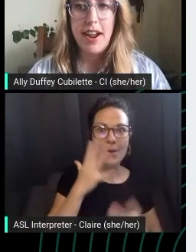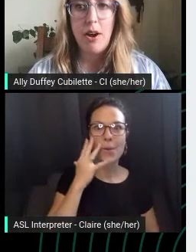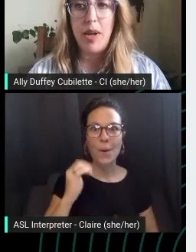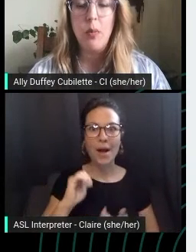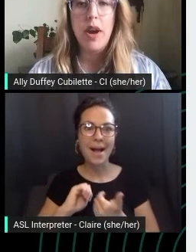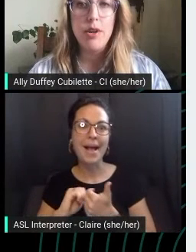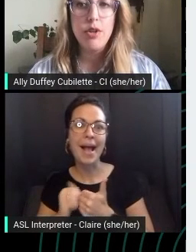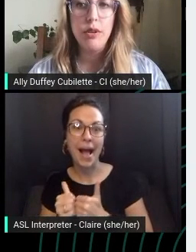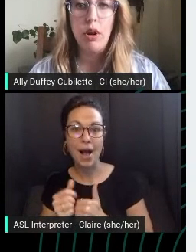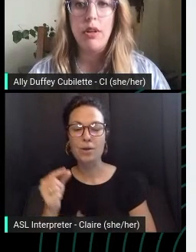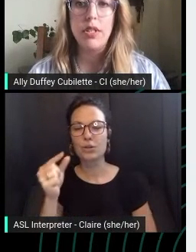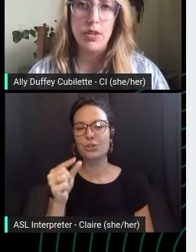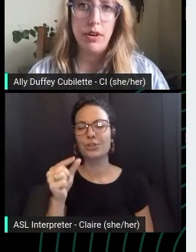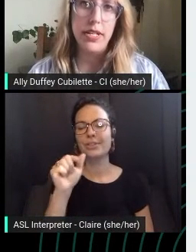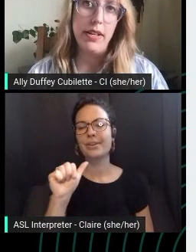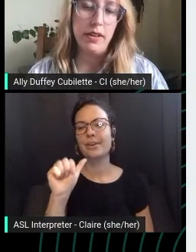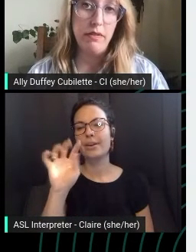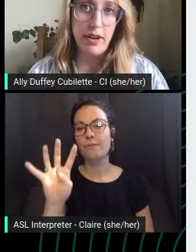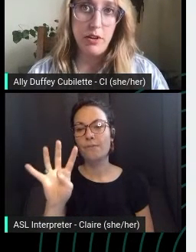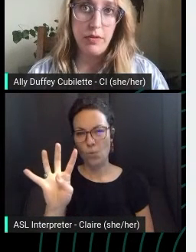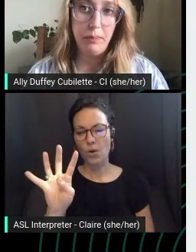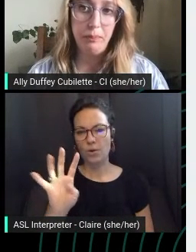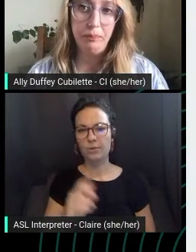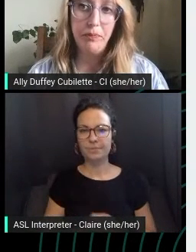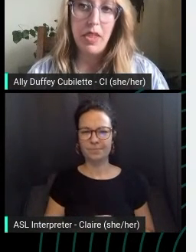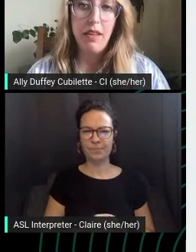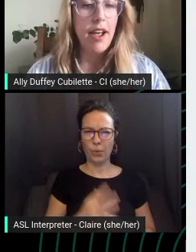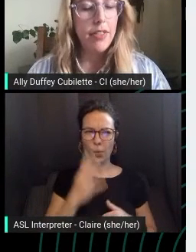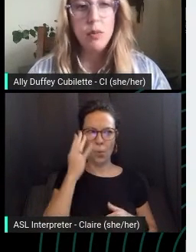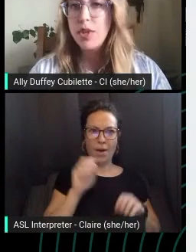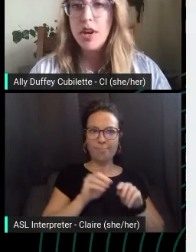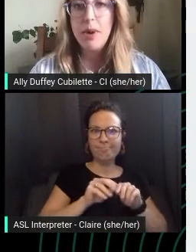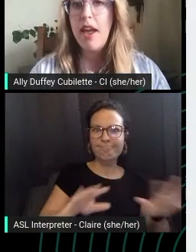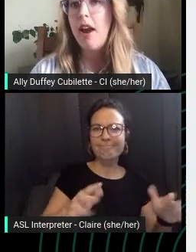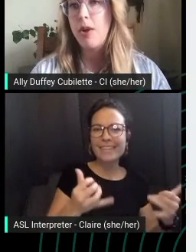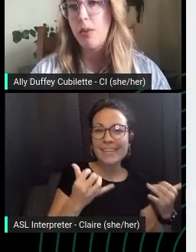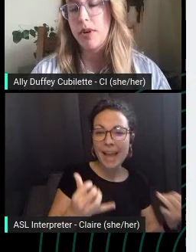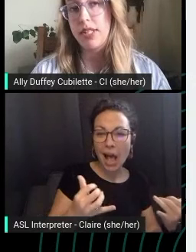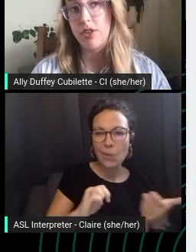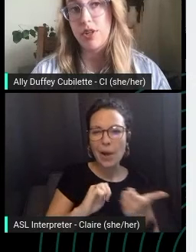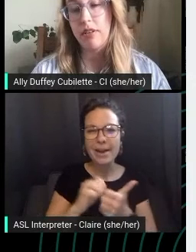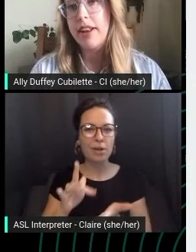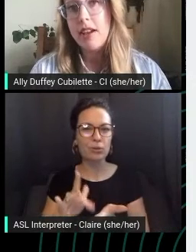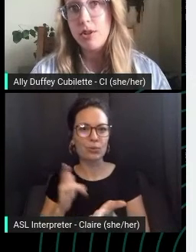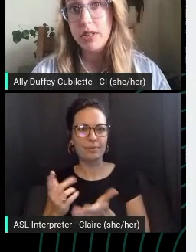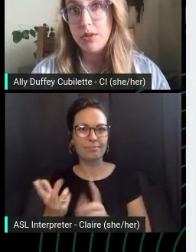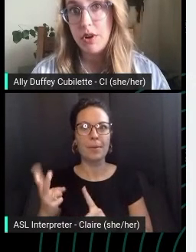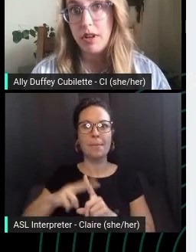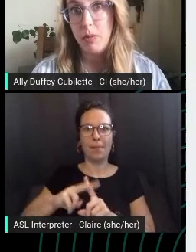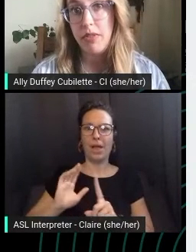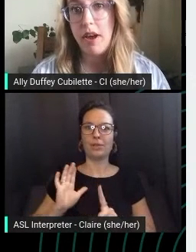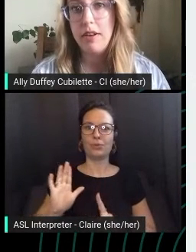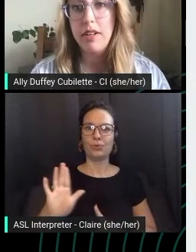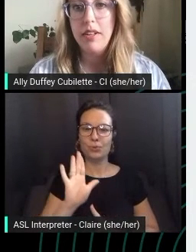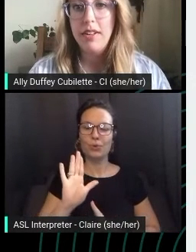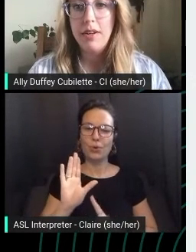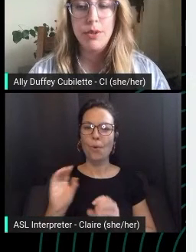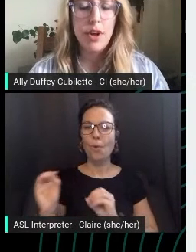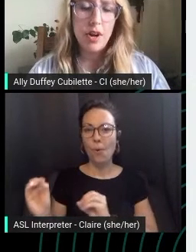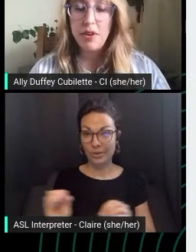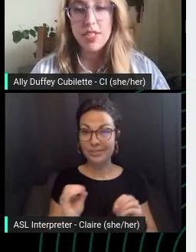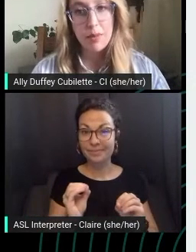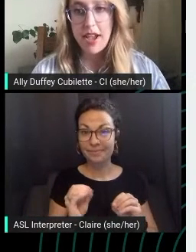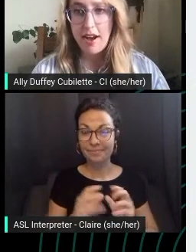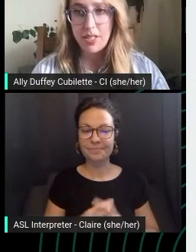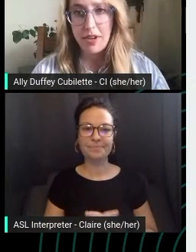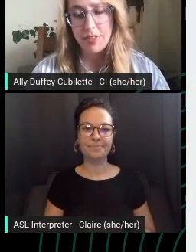released now, and why you should look to start taking advantage of it. And then we'll talk about how your organization can actually get started with that. We'll